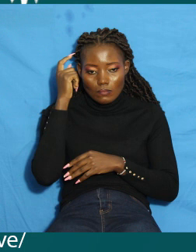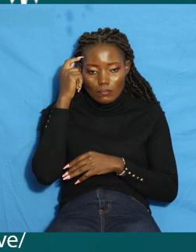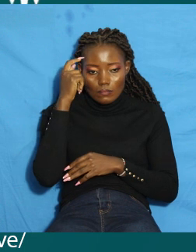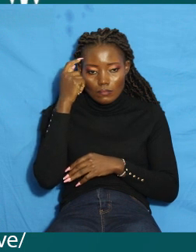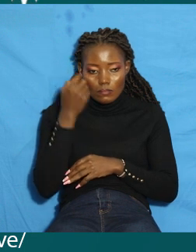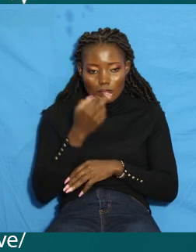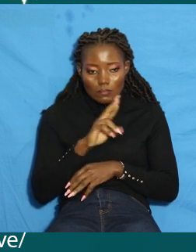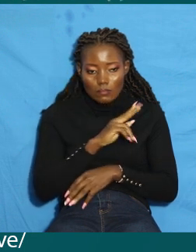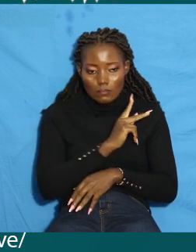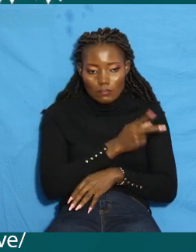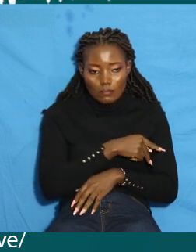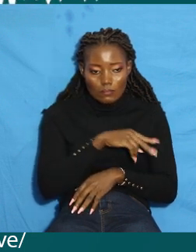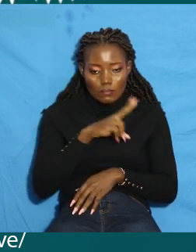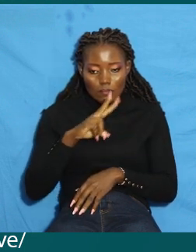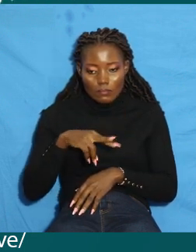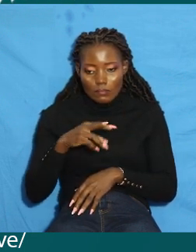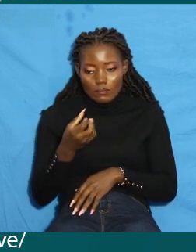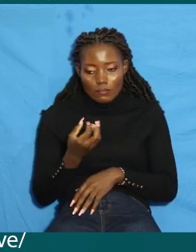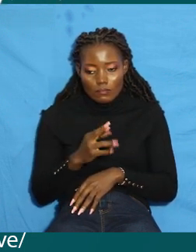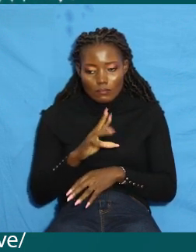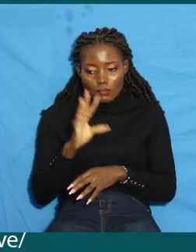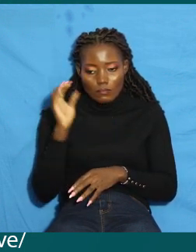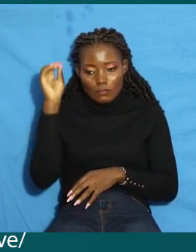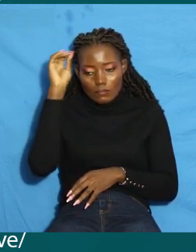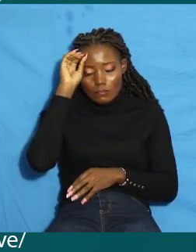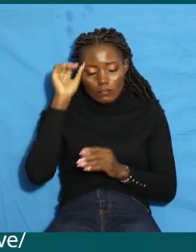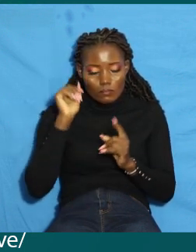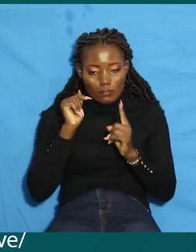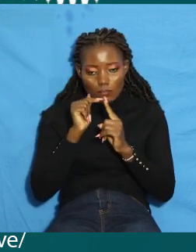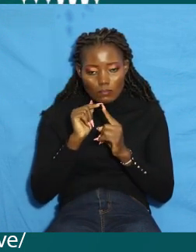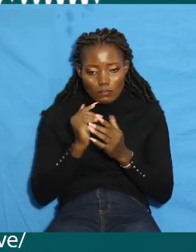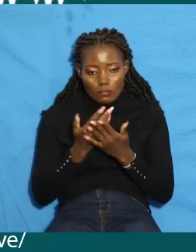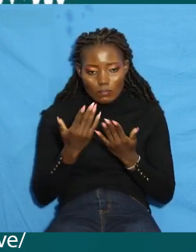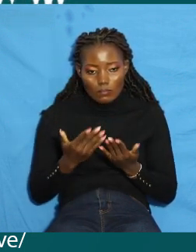our attitudes or opinions towards a certain thing.